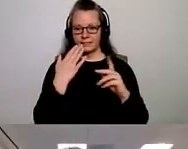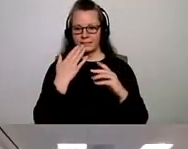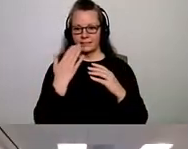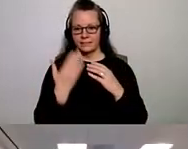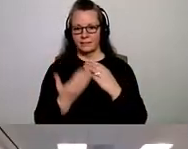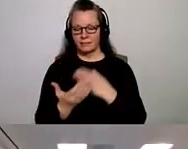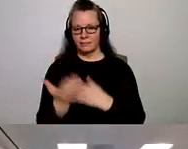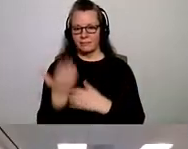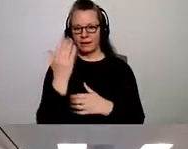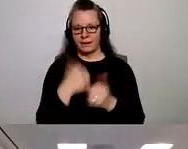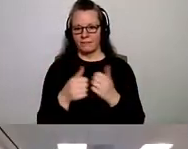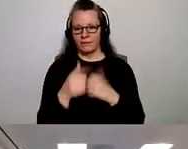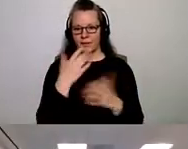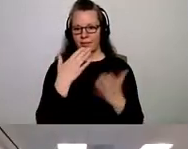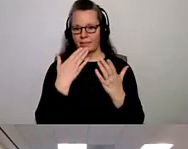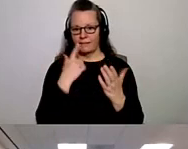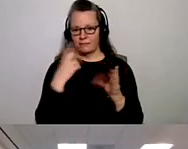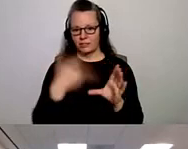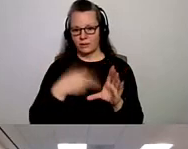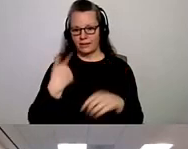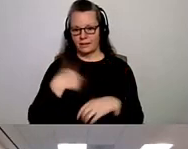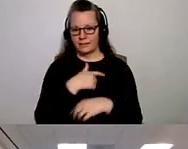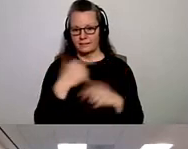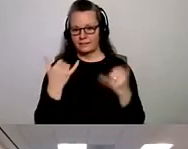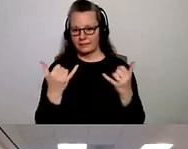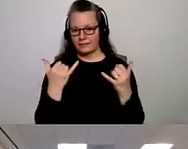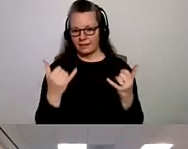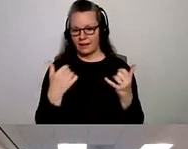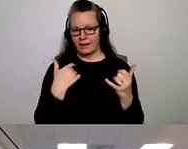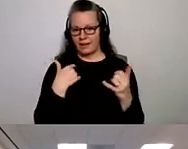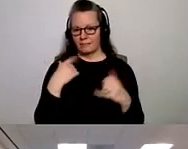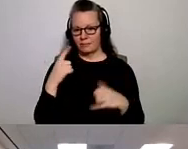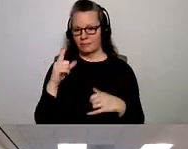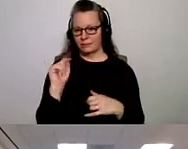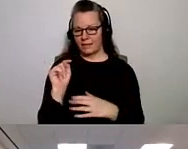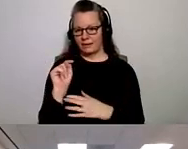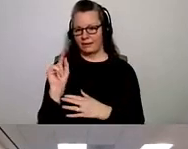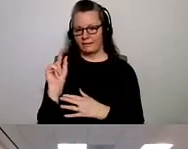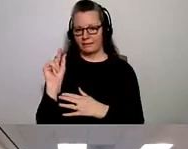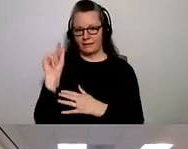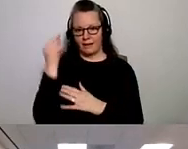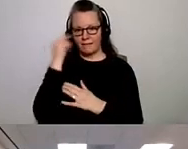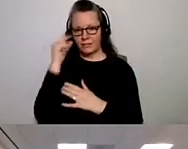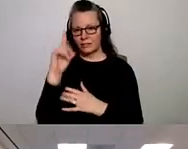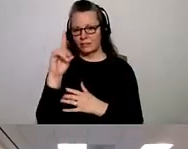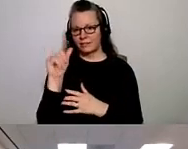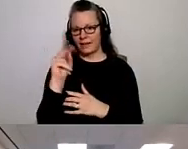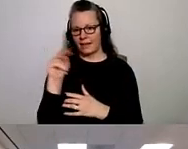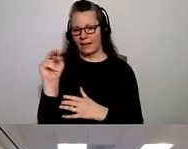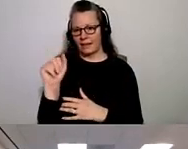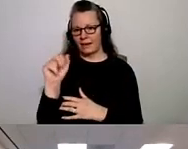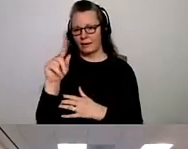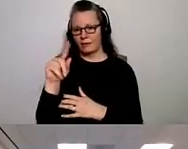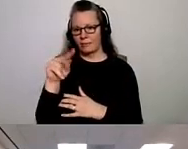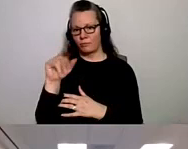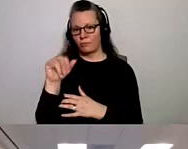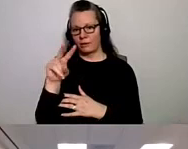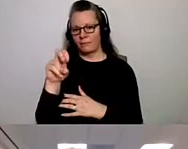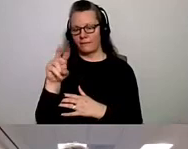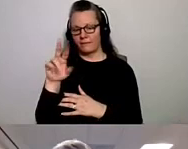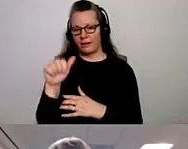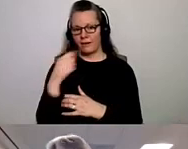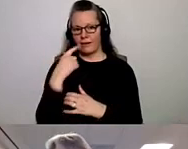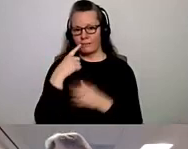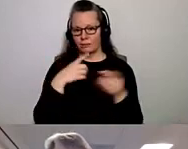today. I'm Lieutenant Governor Diane Primavera, and I also have the privilege of serving as the director of the Office of Saving People Money